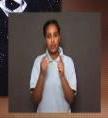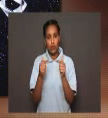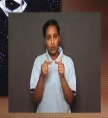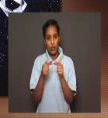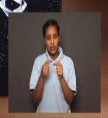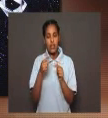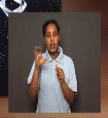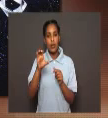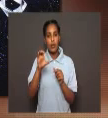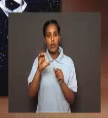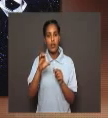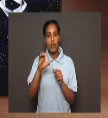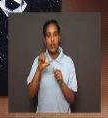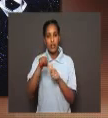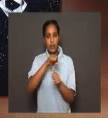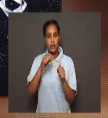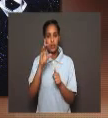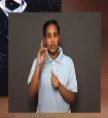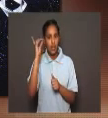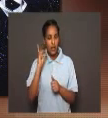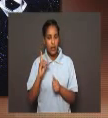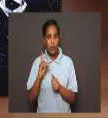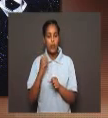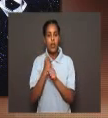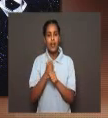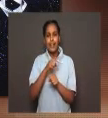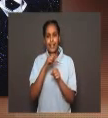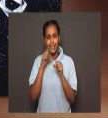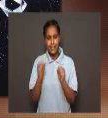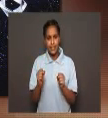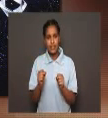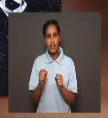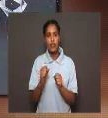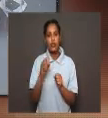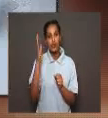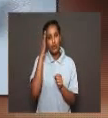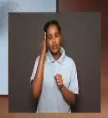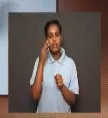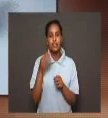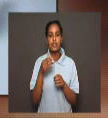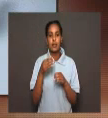carbon atoms in diamond make it the hardest known substance.